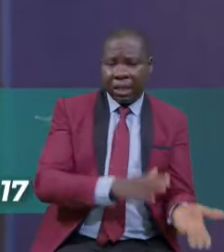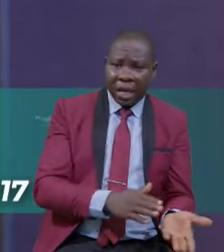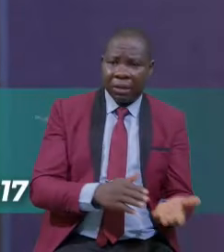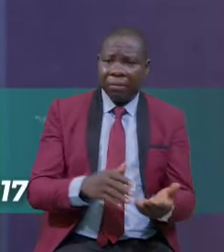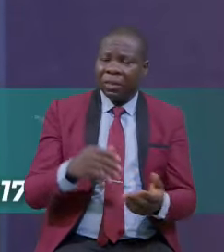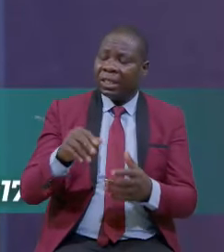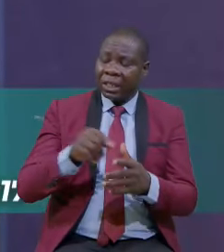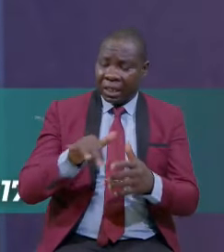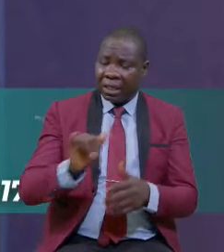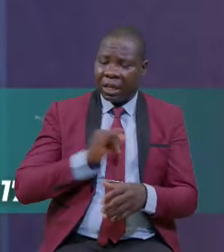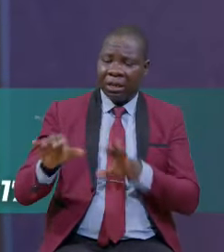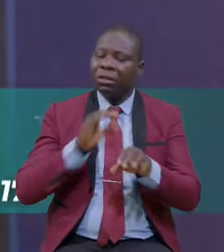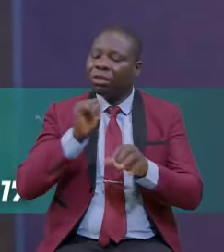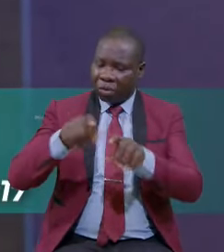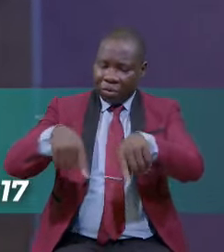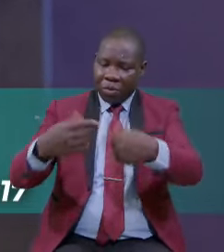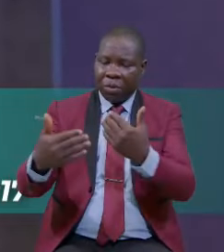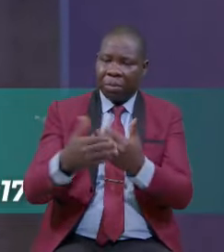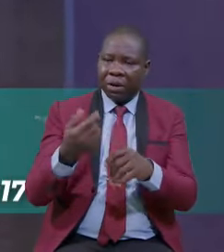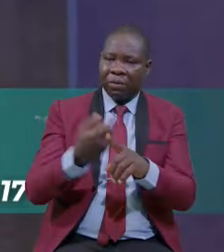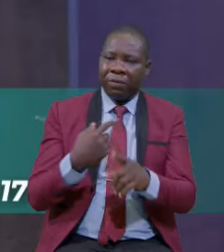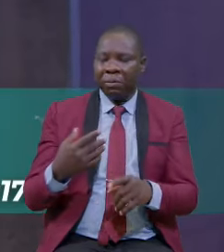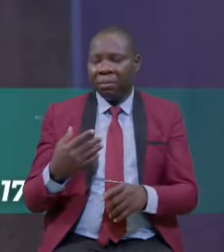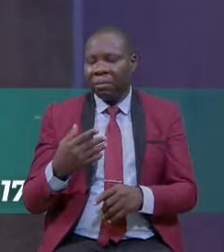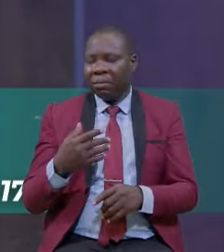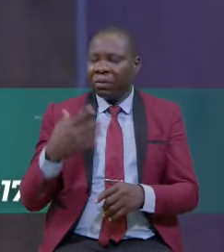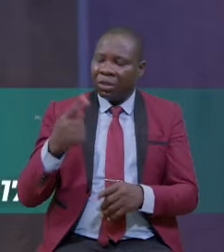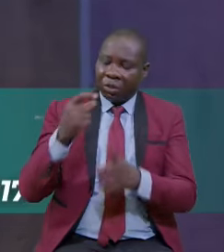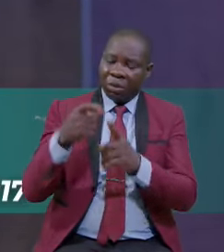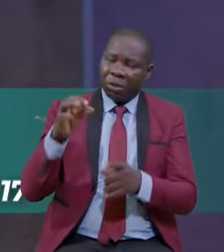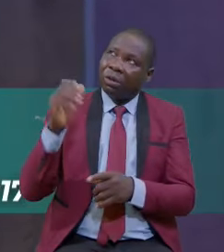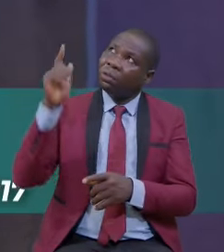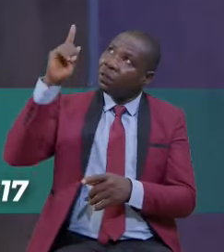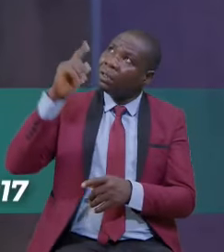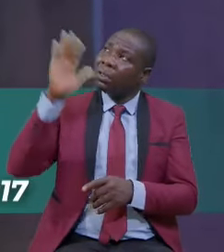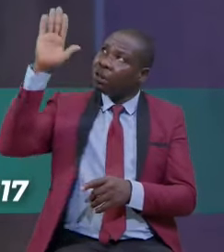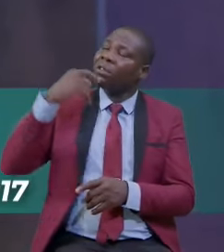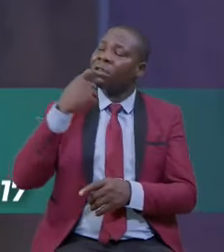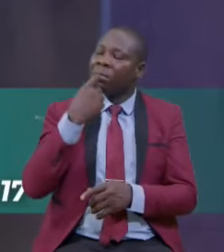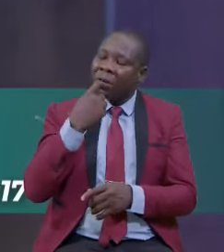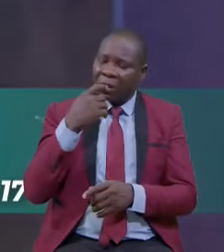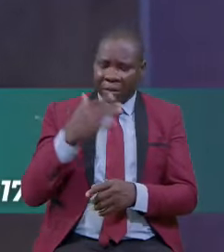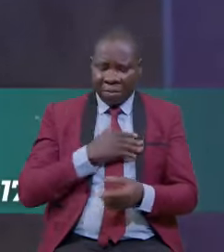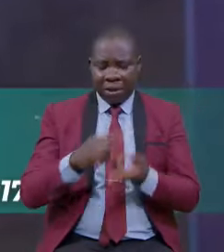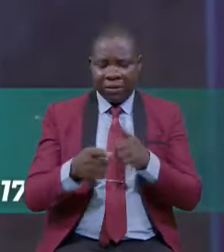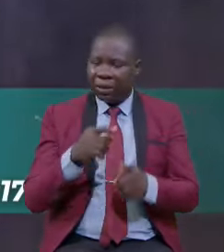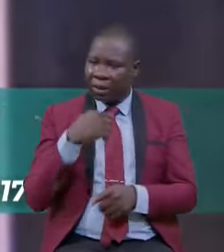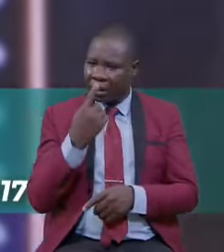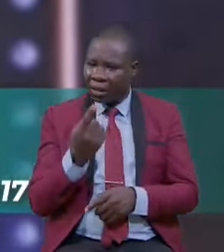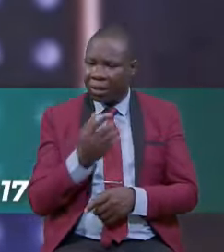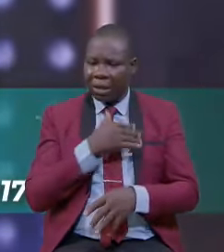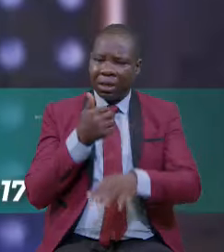came and accused me. Job, you're doing something hidden and you're living